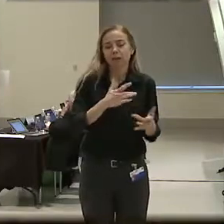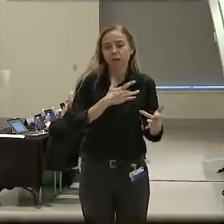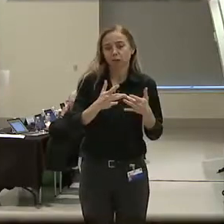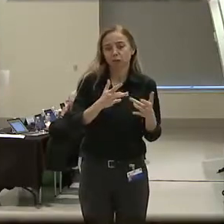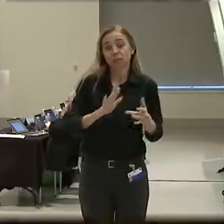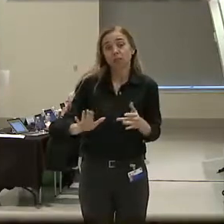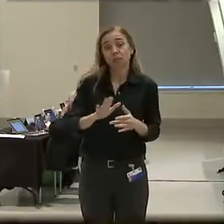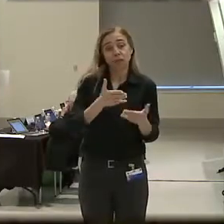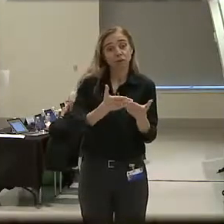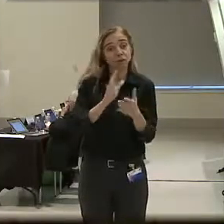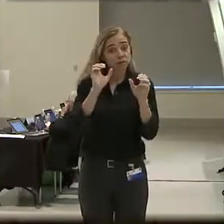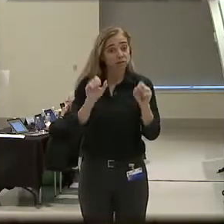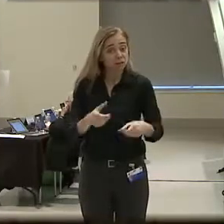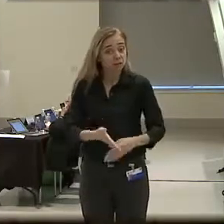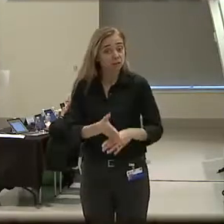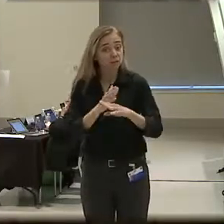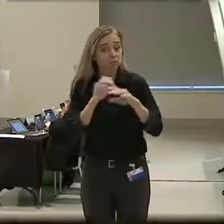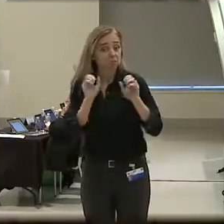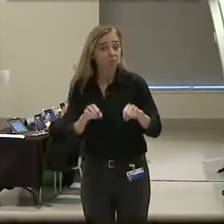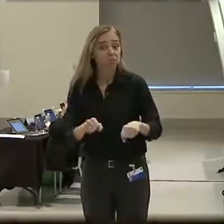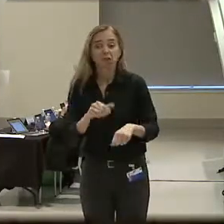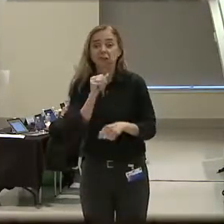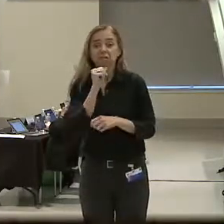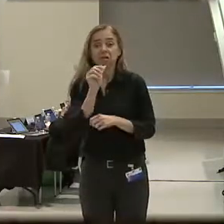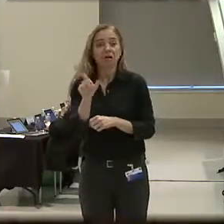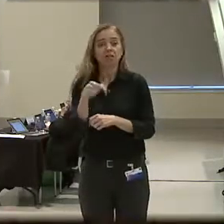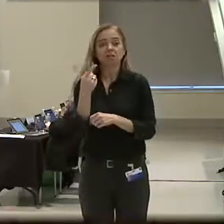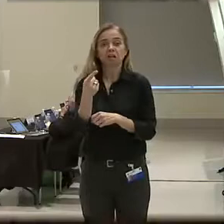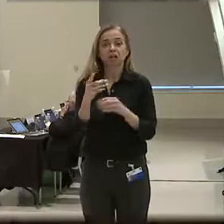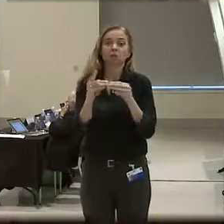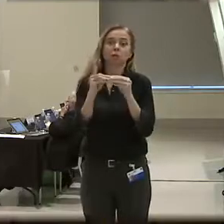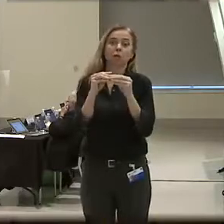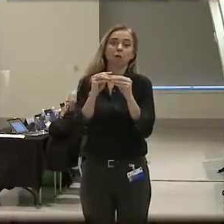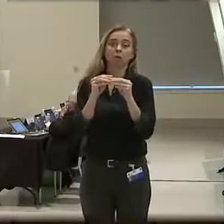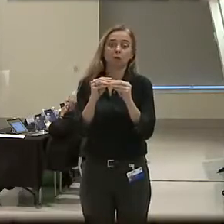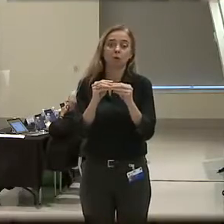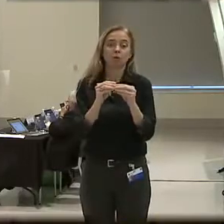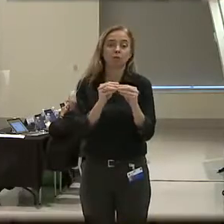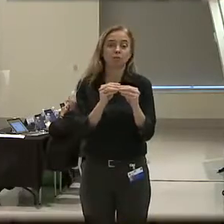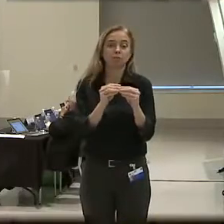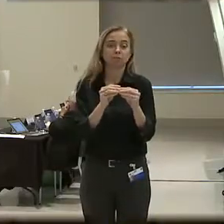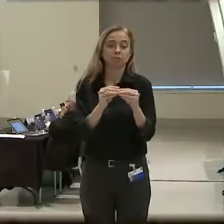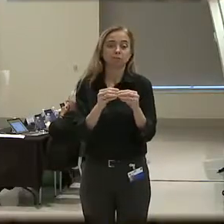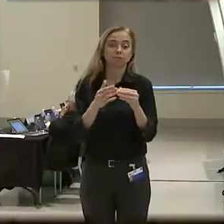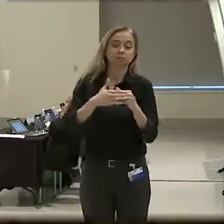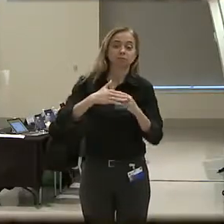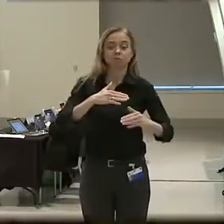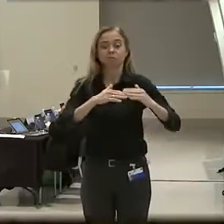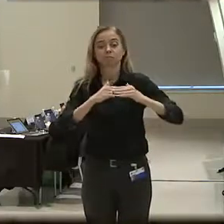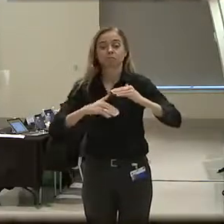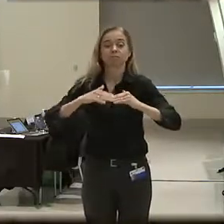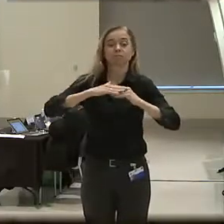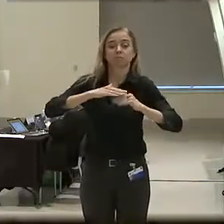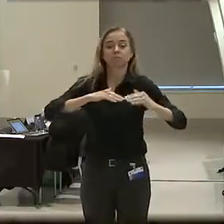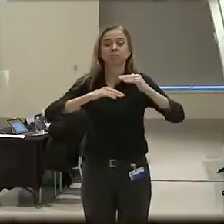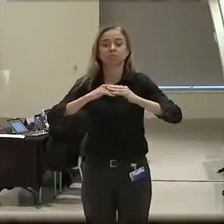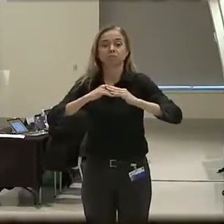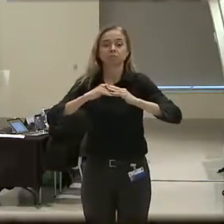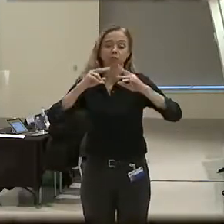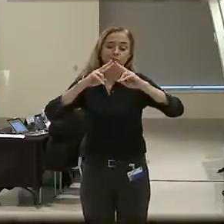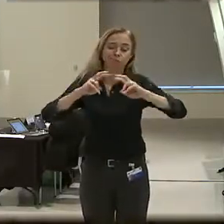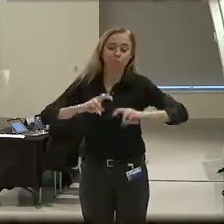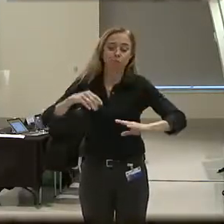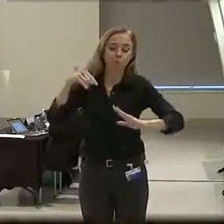be protected, and that this isn't just yet another layer of the multiple layers that they're